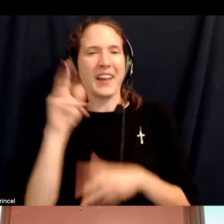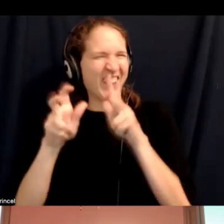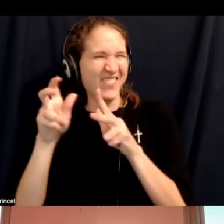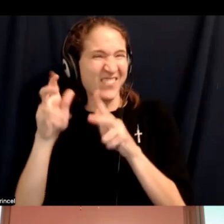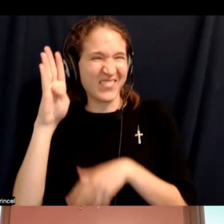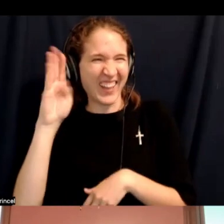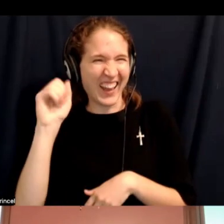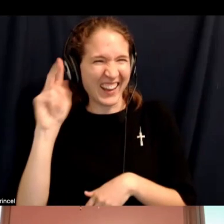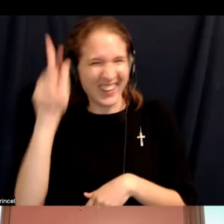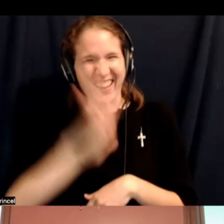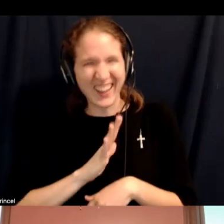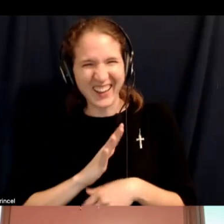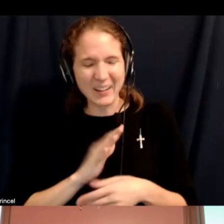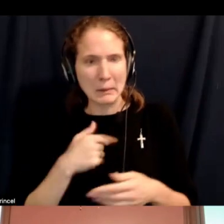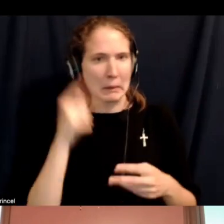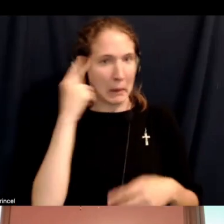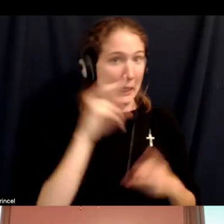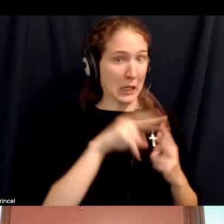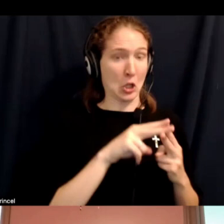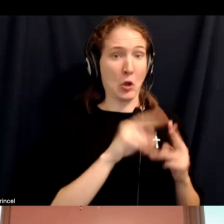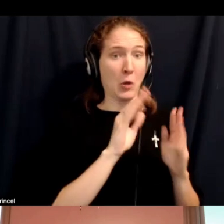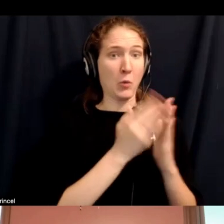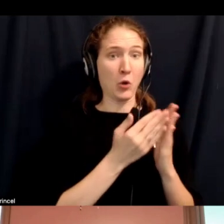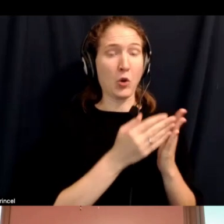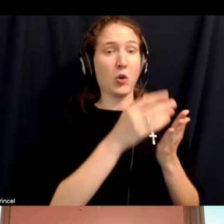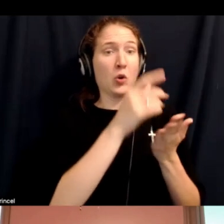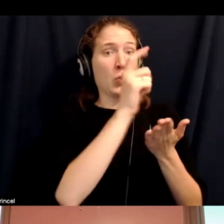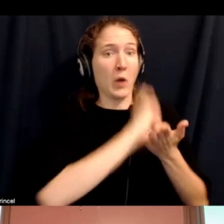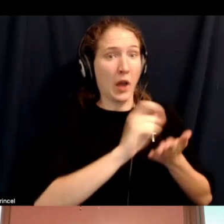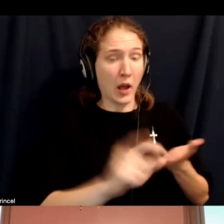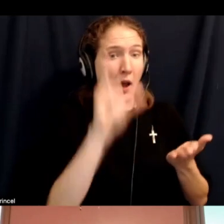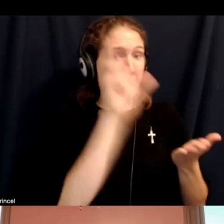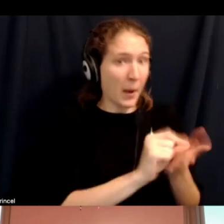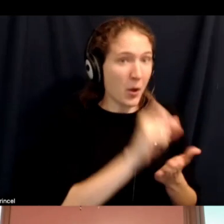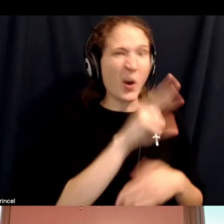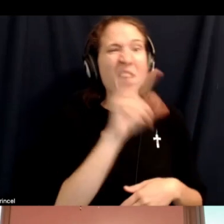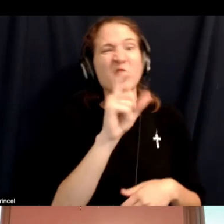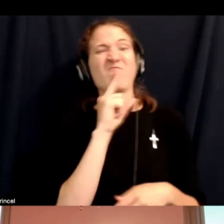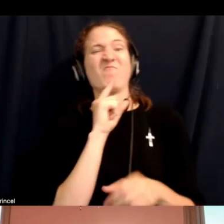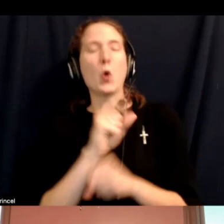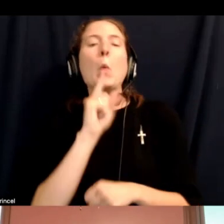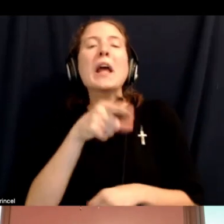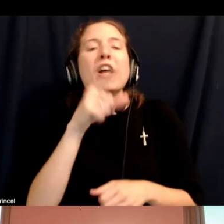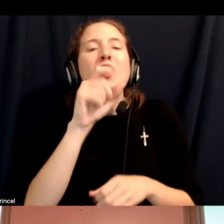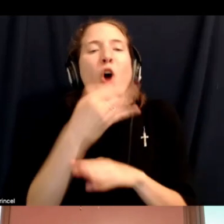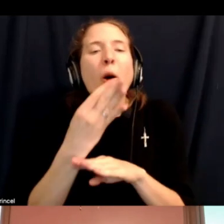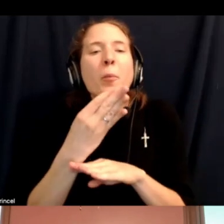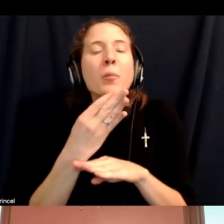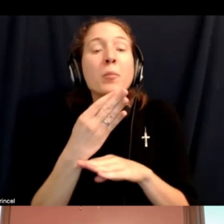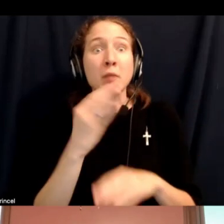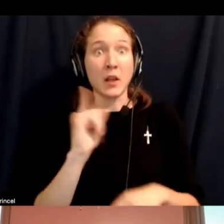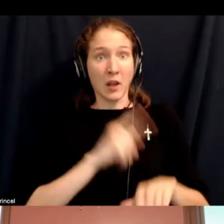write a novel and I get it published, or I go get a real job. huh, At the time, I made most of my freelance living